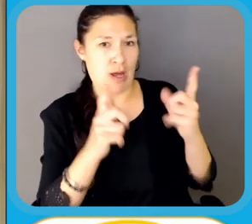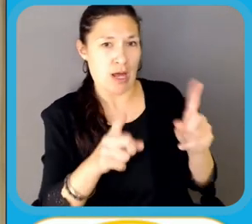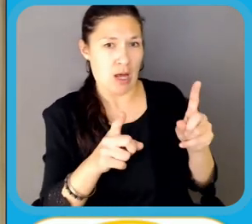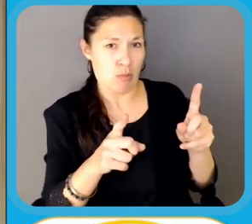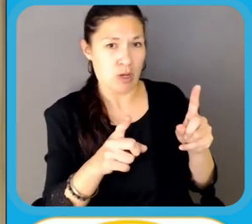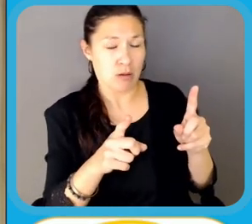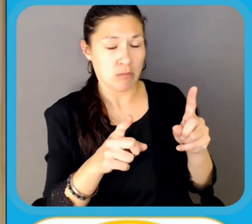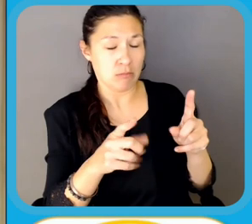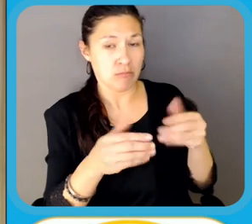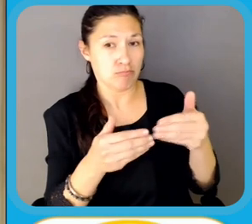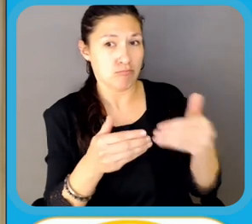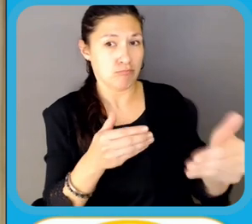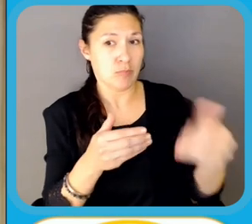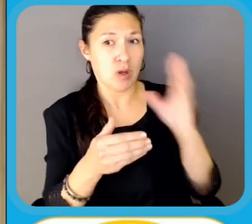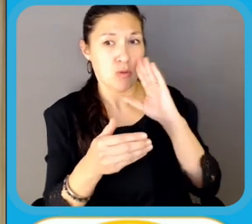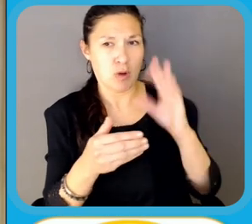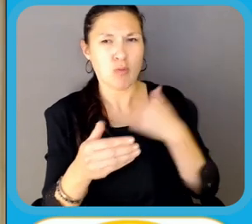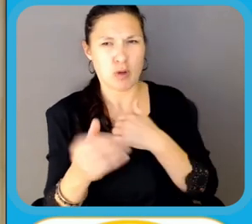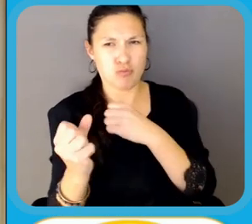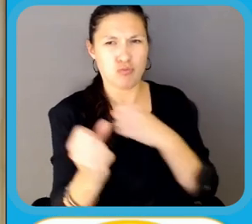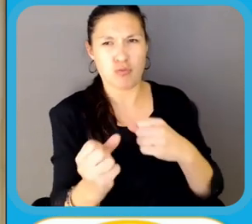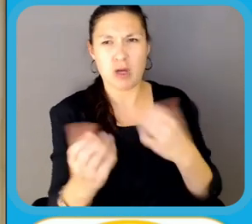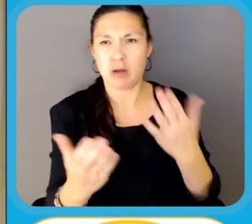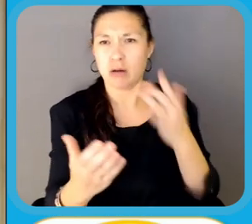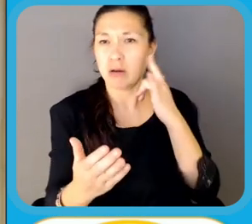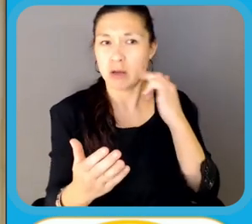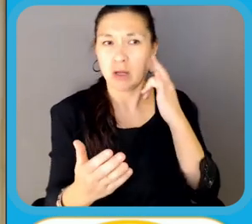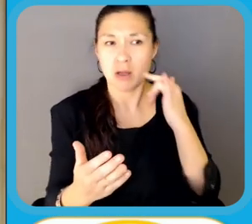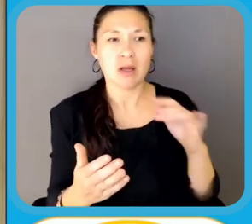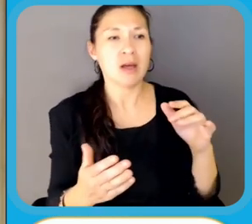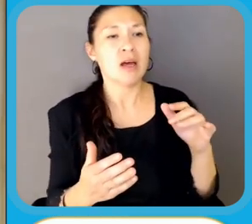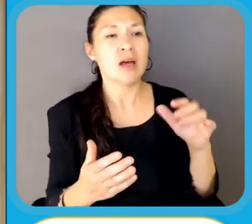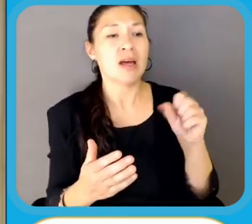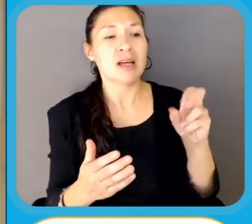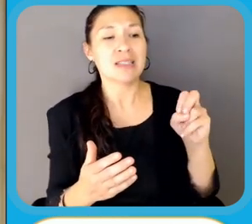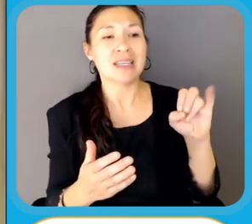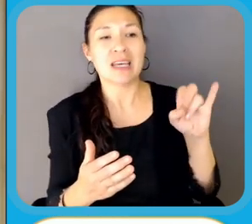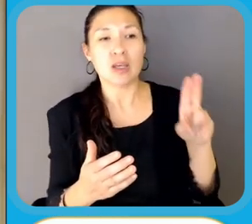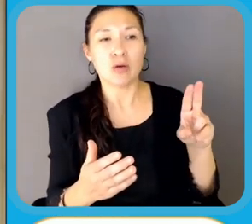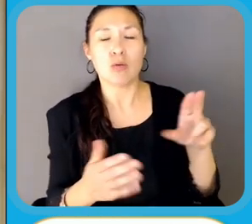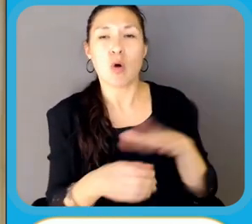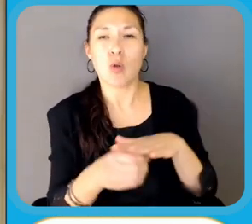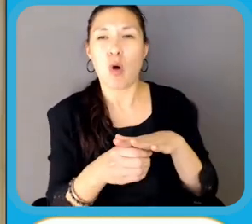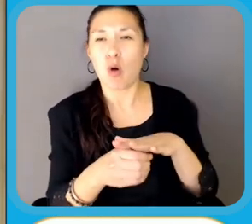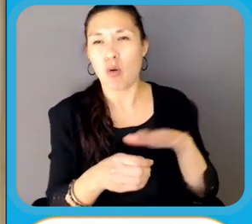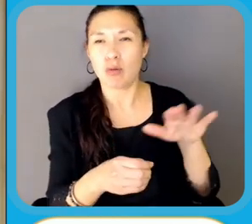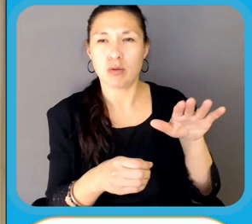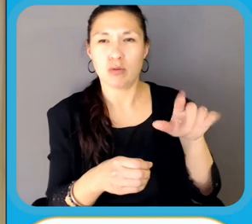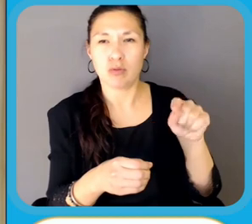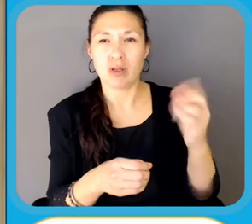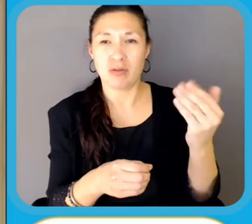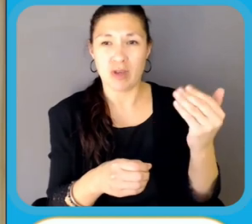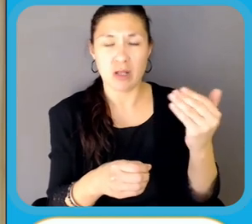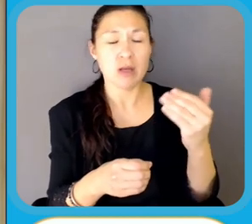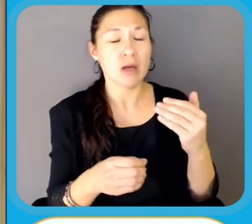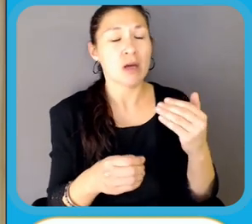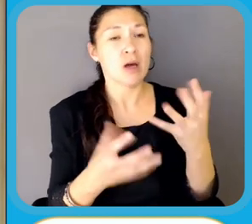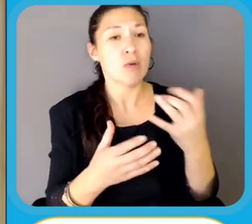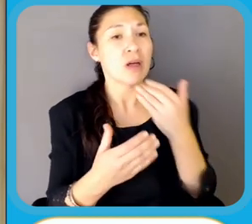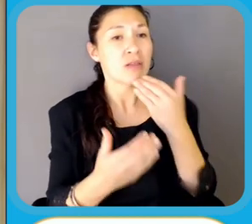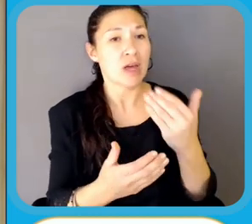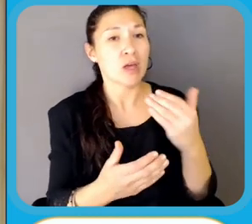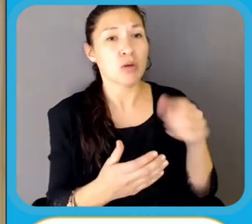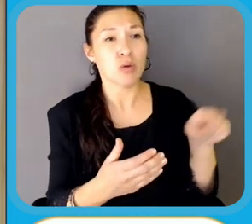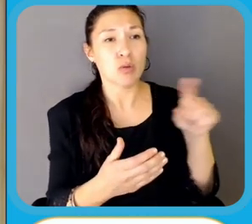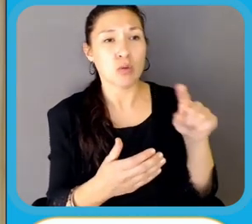behalf of more than 400,000 plus voices behind SEIU Local 2015, thank you to the CDP leadership and staff for all the work